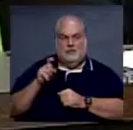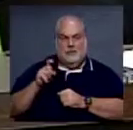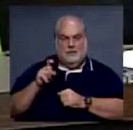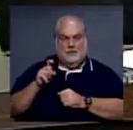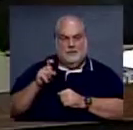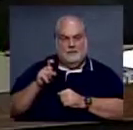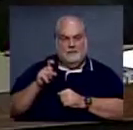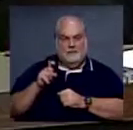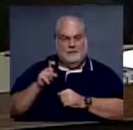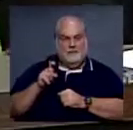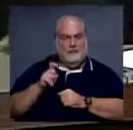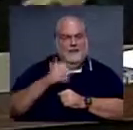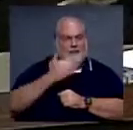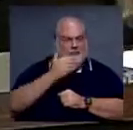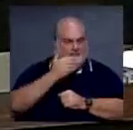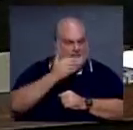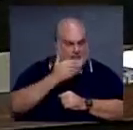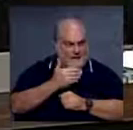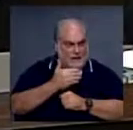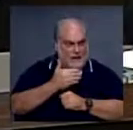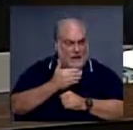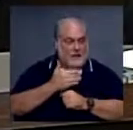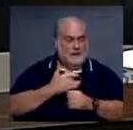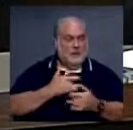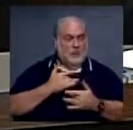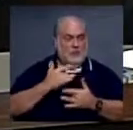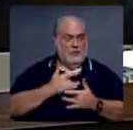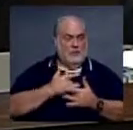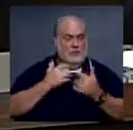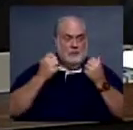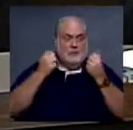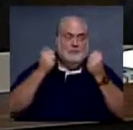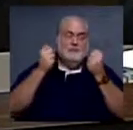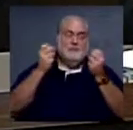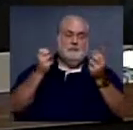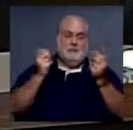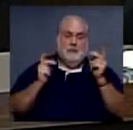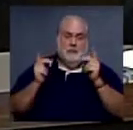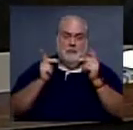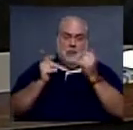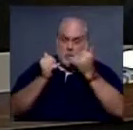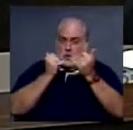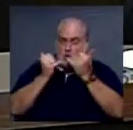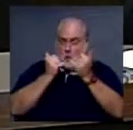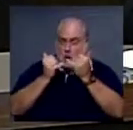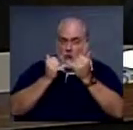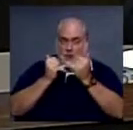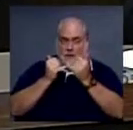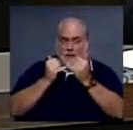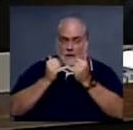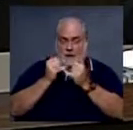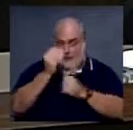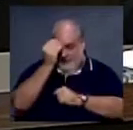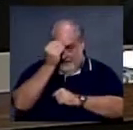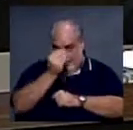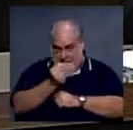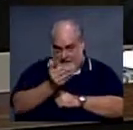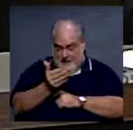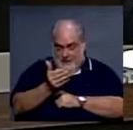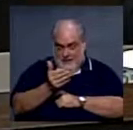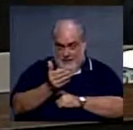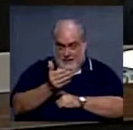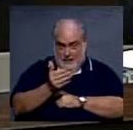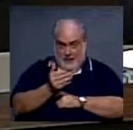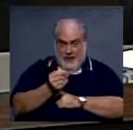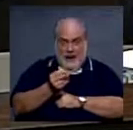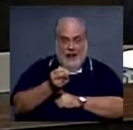My concern is that of the many, many calls that I received from the residents, I can tell you each one did